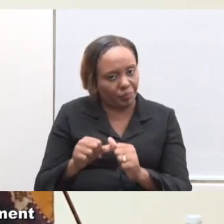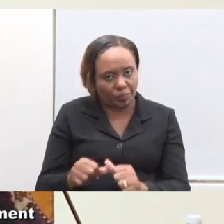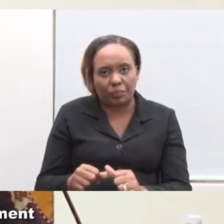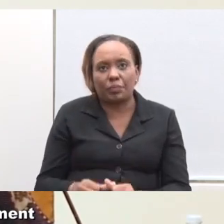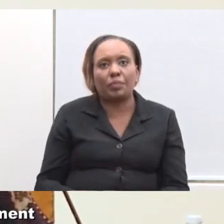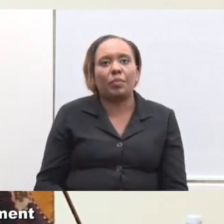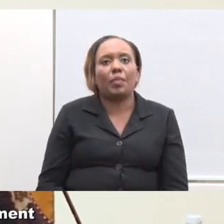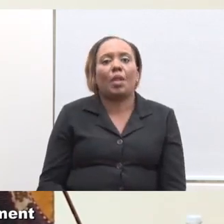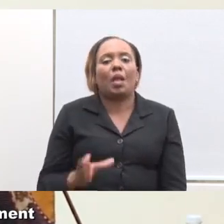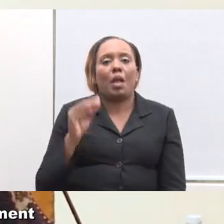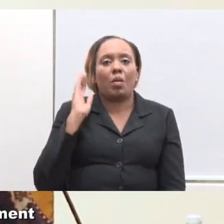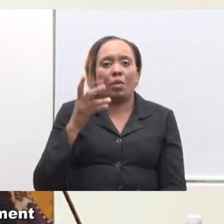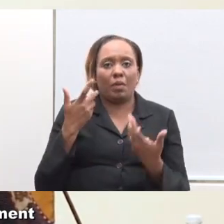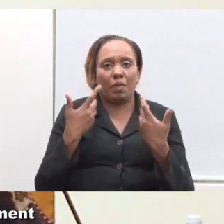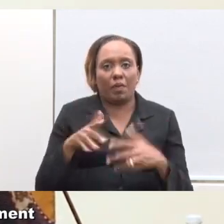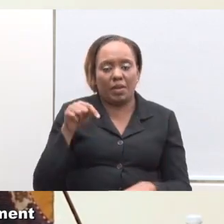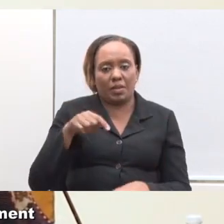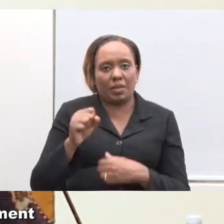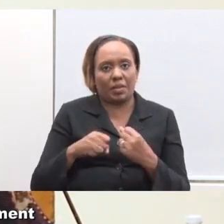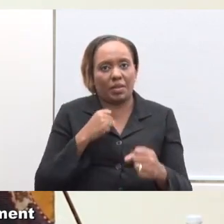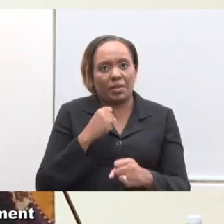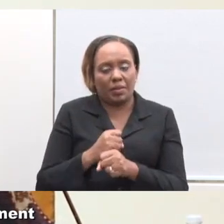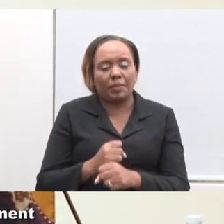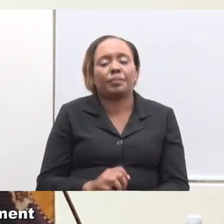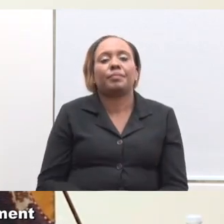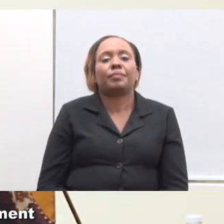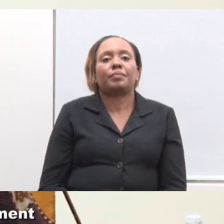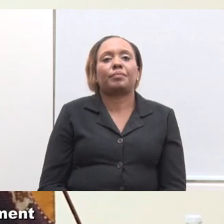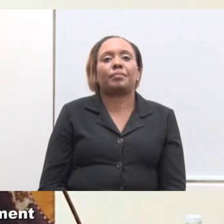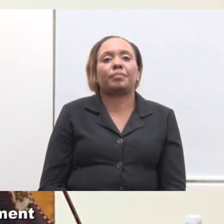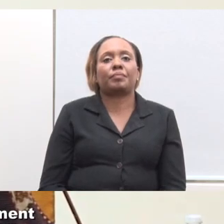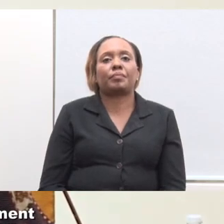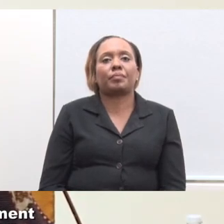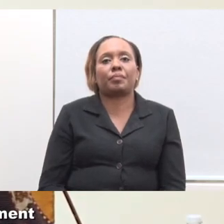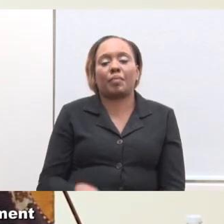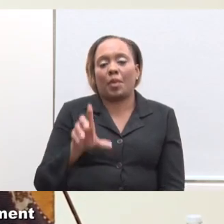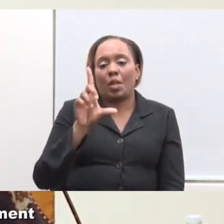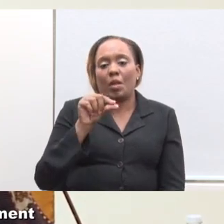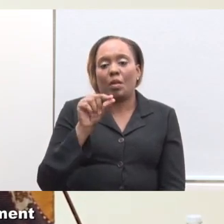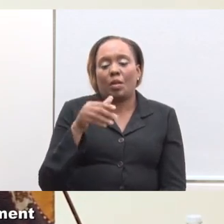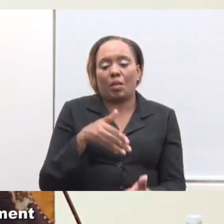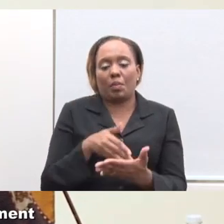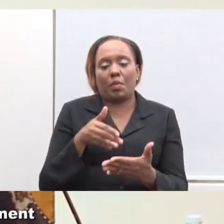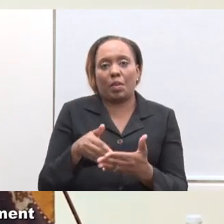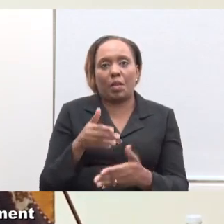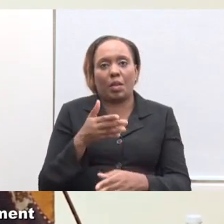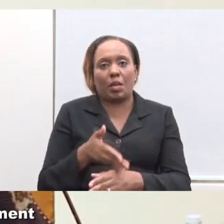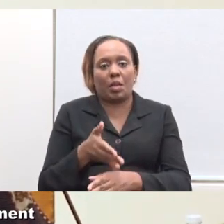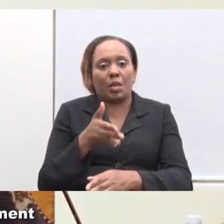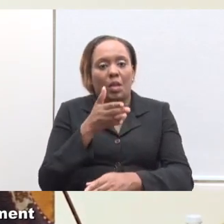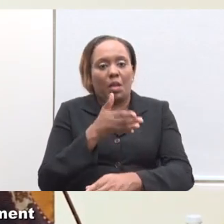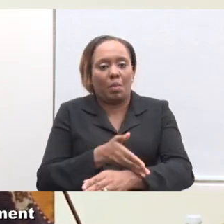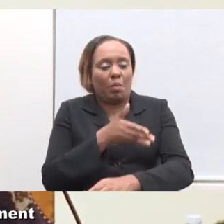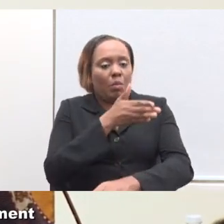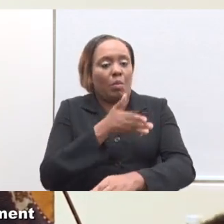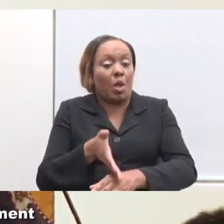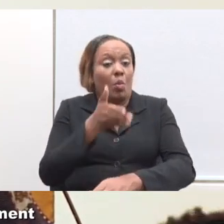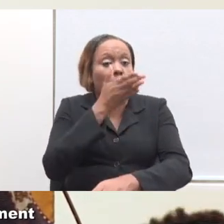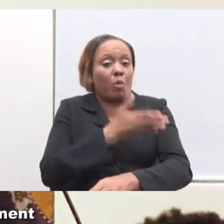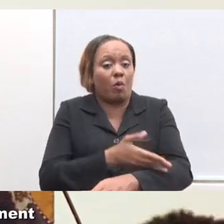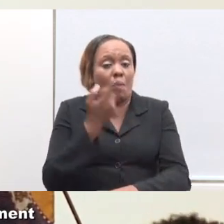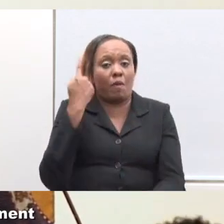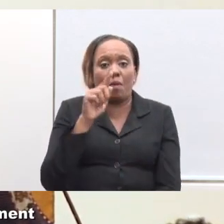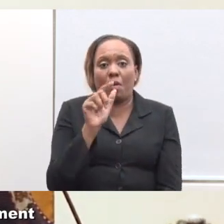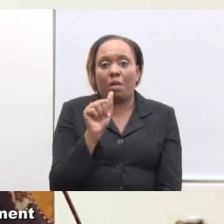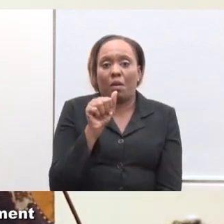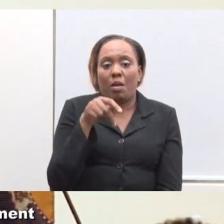be completed this year. Three, the $20 million improvements to the Apes Hill Golf Course are still very much